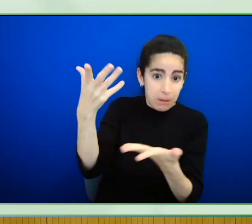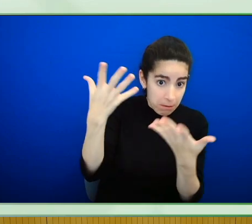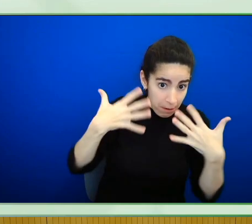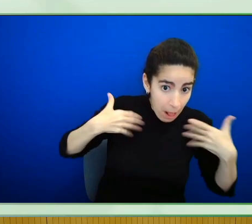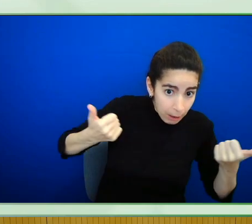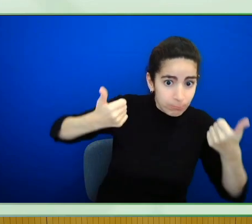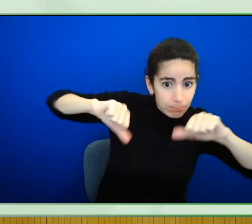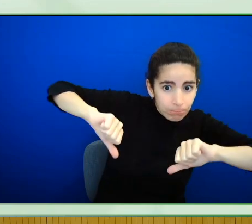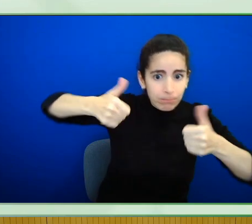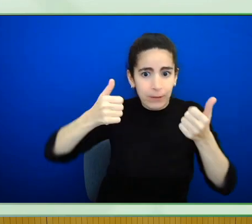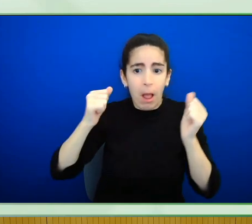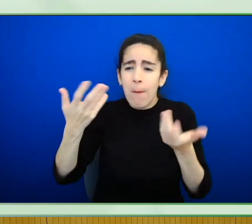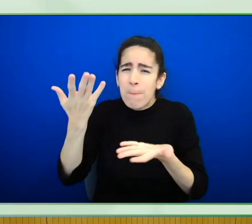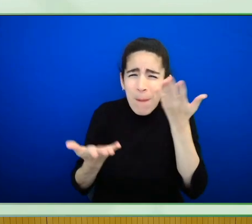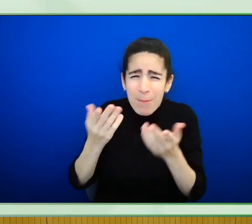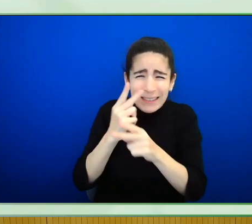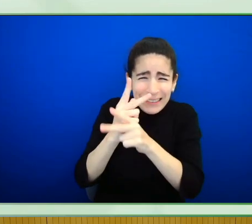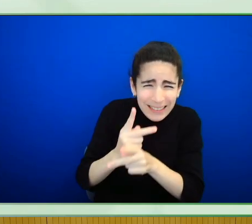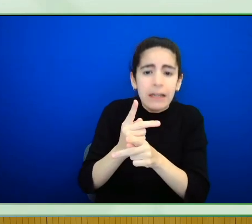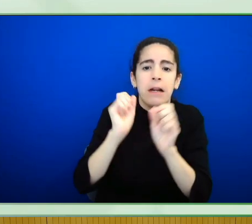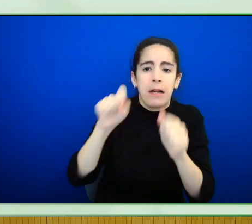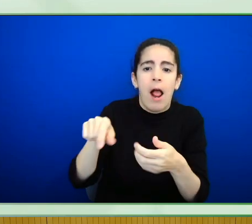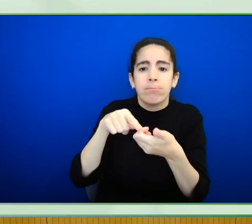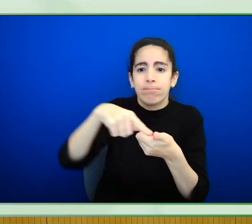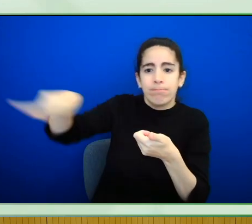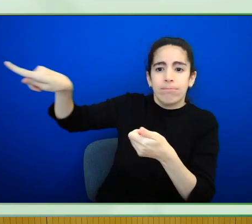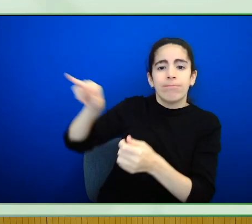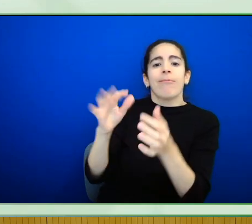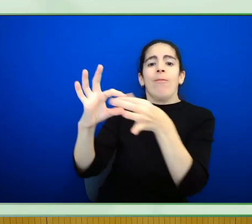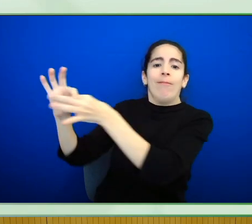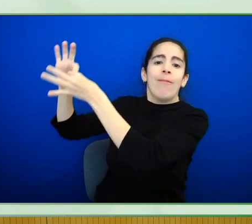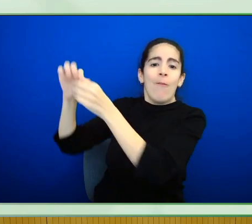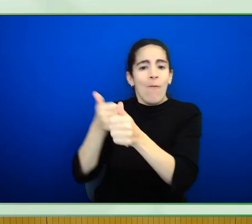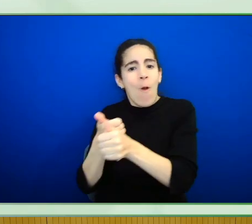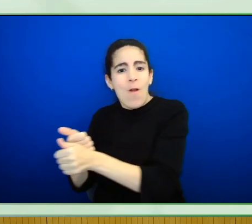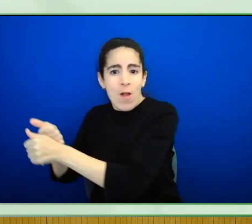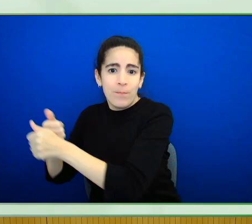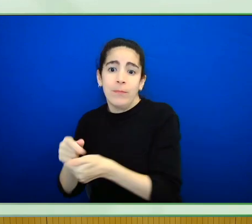beginning. We really want to know who is attending, but more importantly, who is not attending.